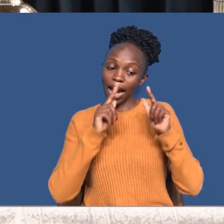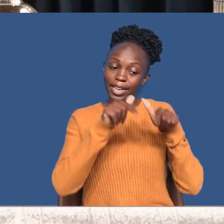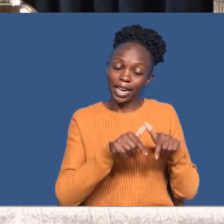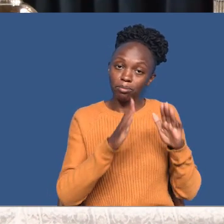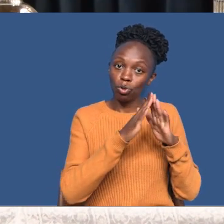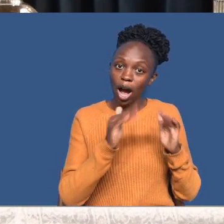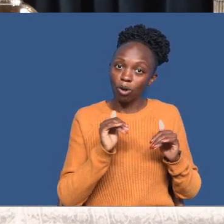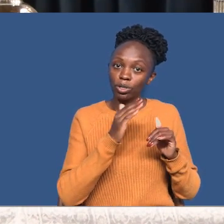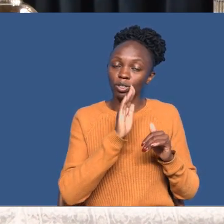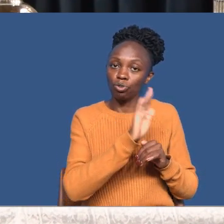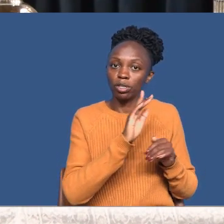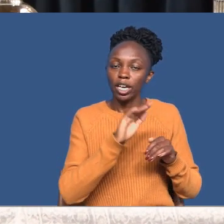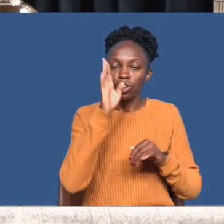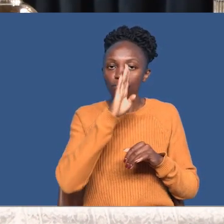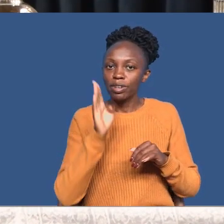never washed my feet.